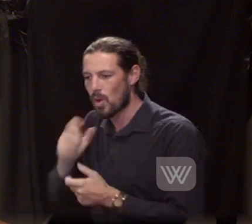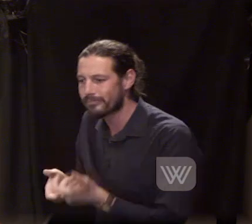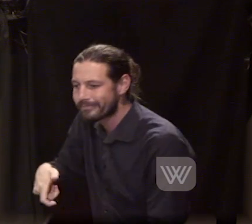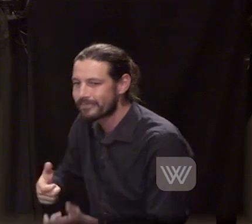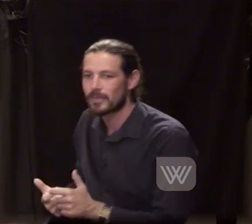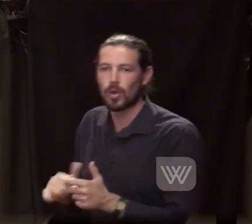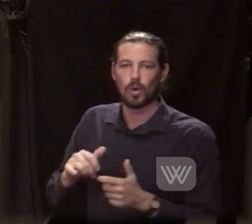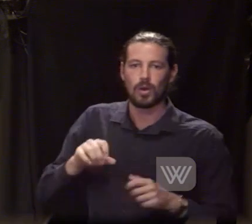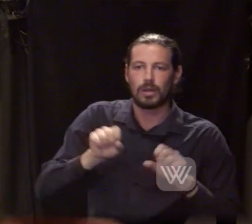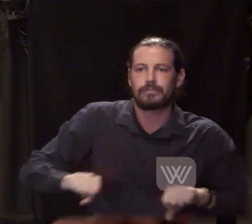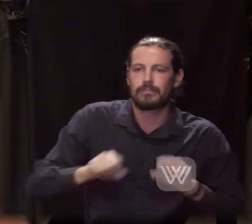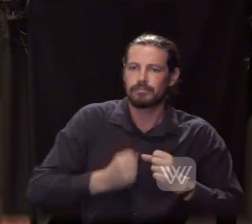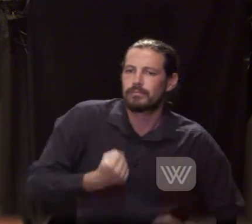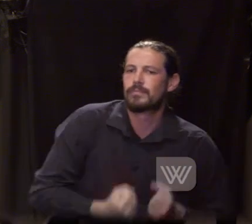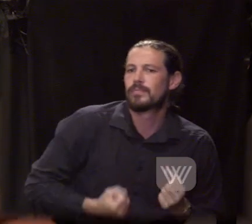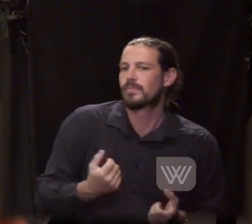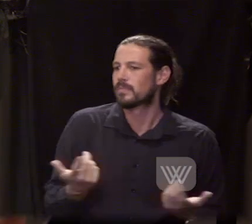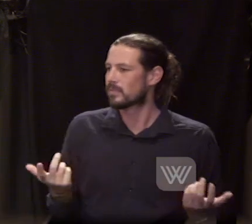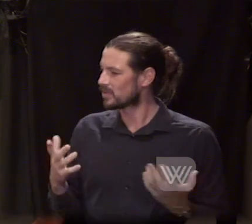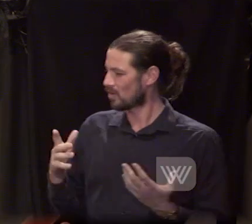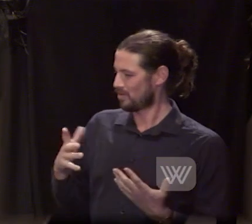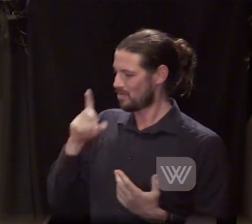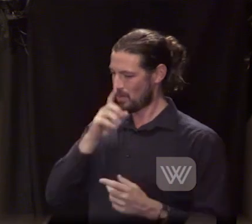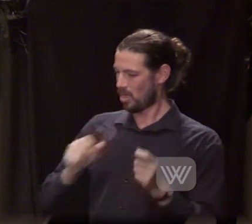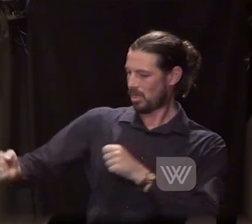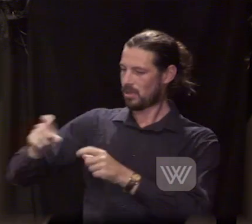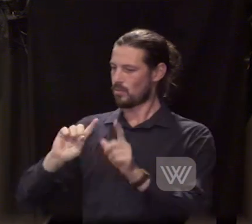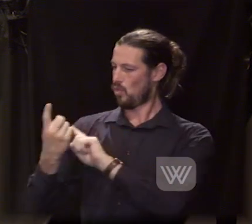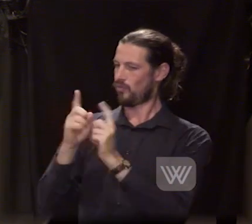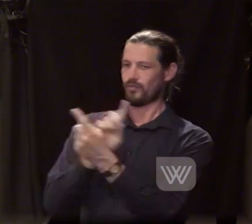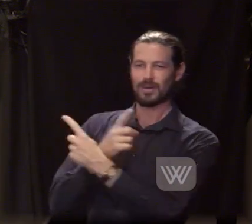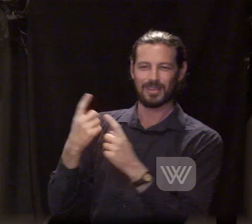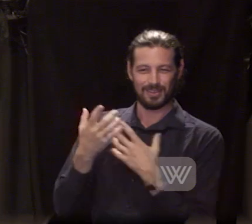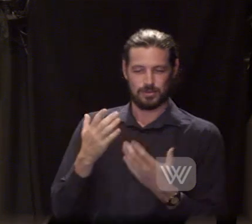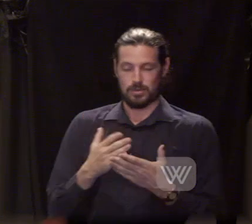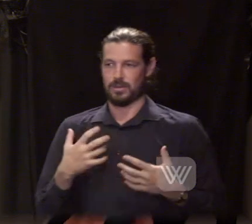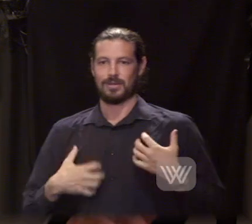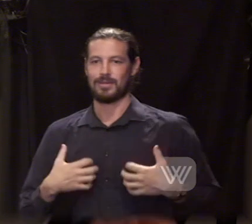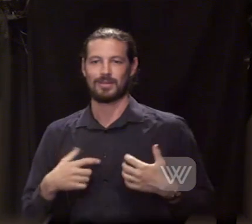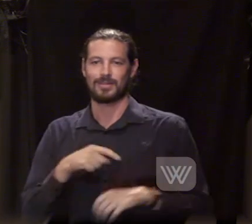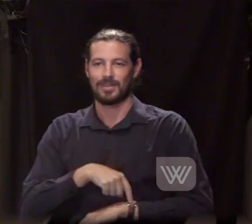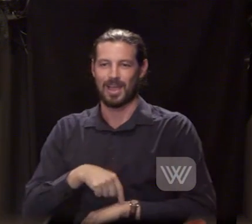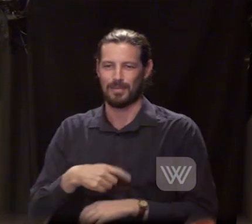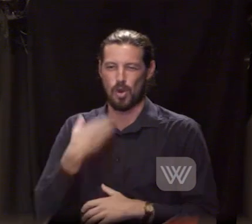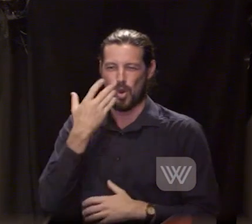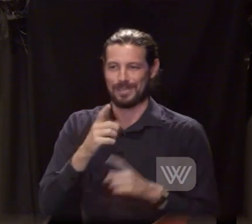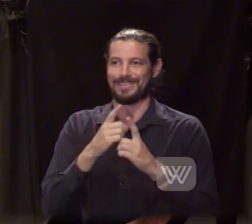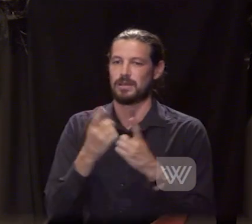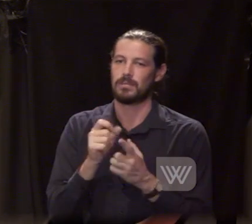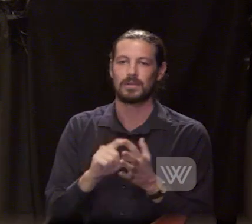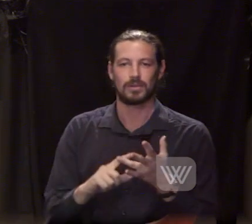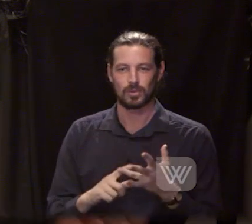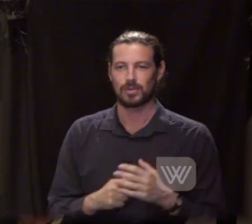going from exercise because you have to work around each other to everybody get to use the equipment. And so there was just always something to do. There's always